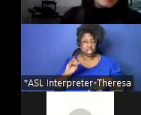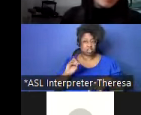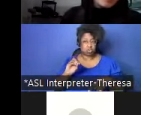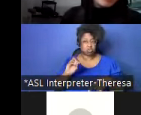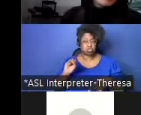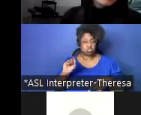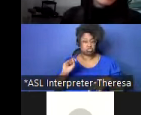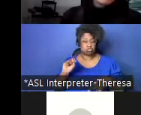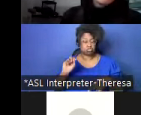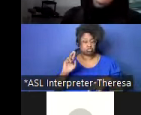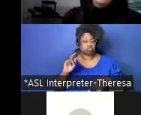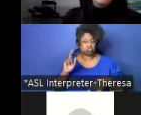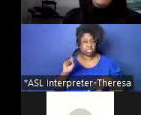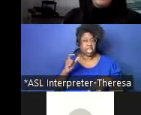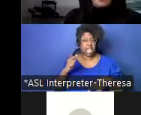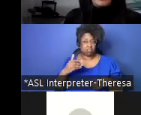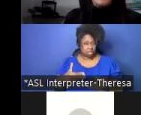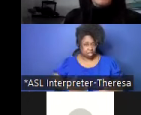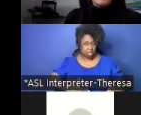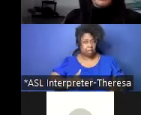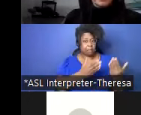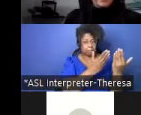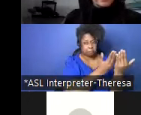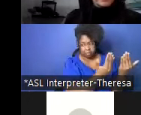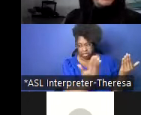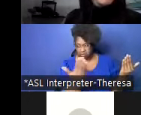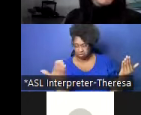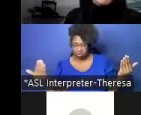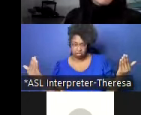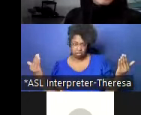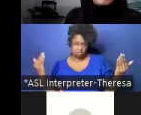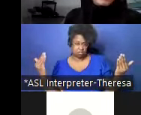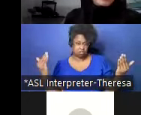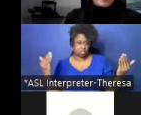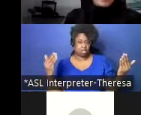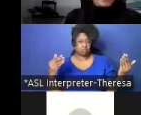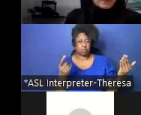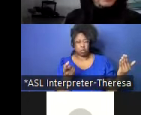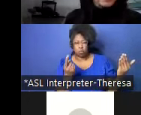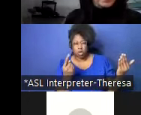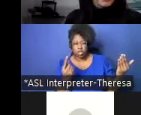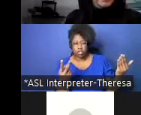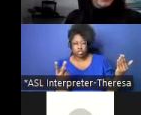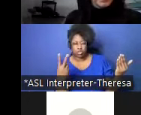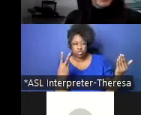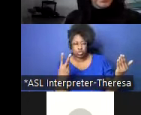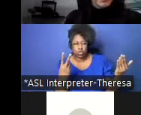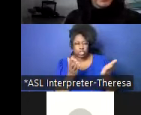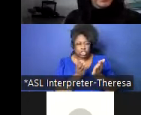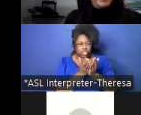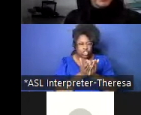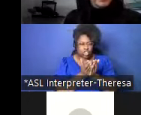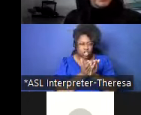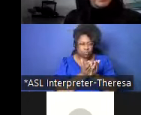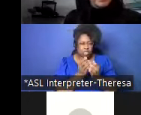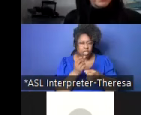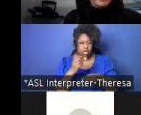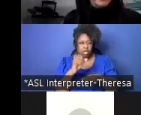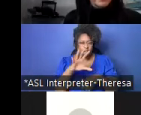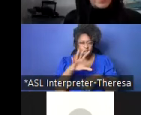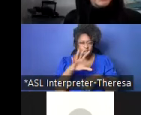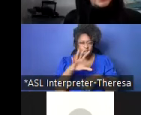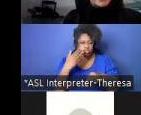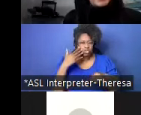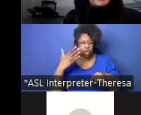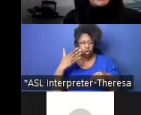sense. Might have to include one or maybe two ship locks. That's the only problem. Be like us, because you've got to get the ships through it somehow.